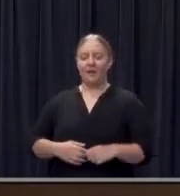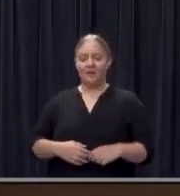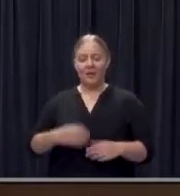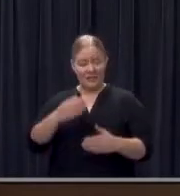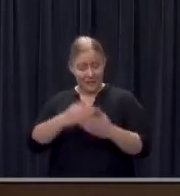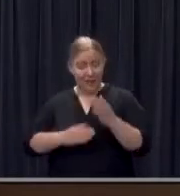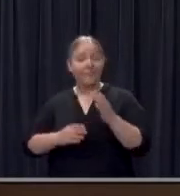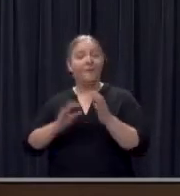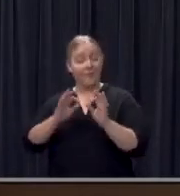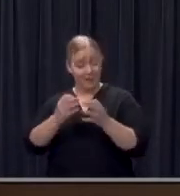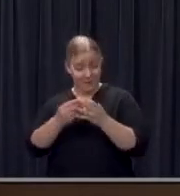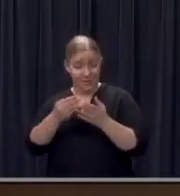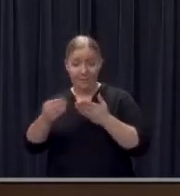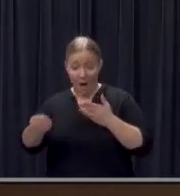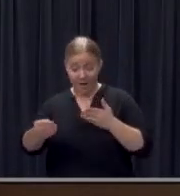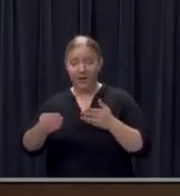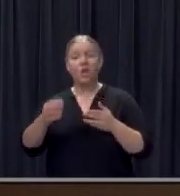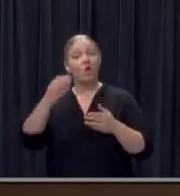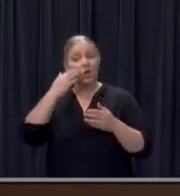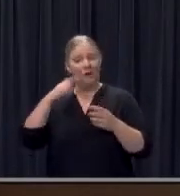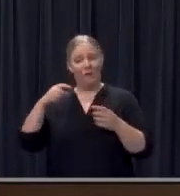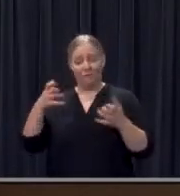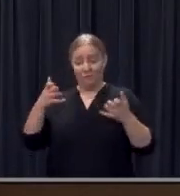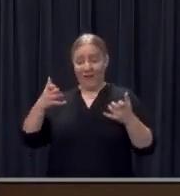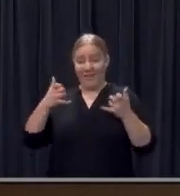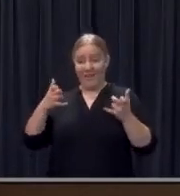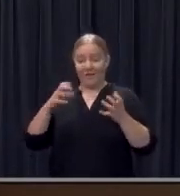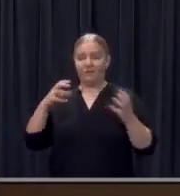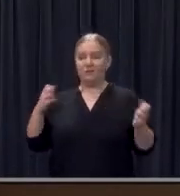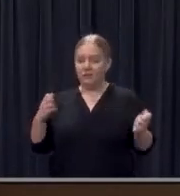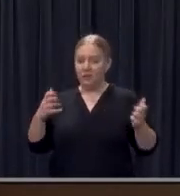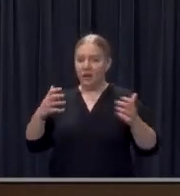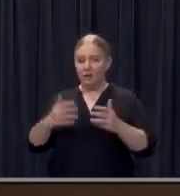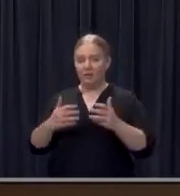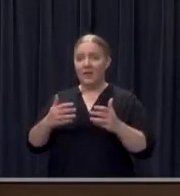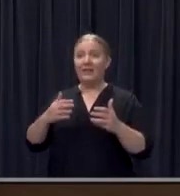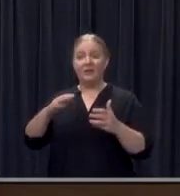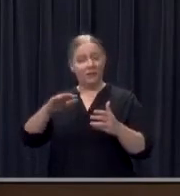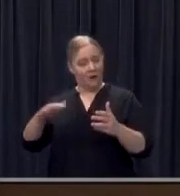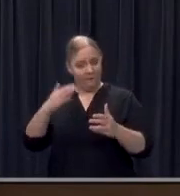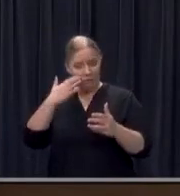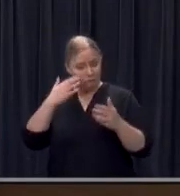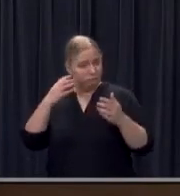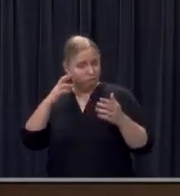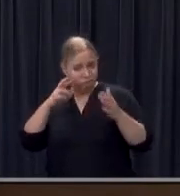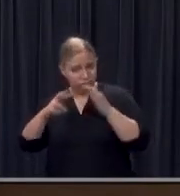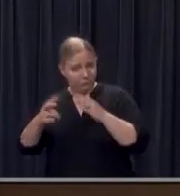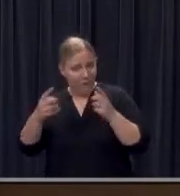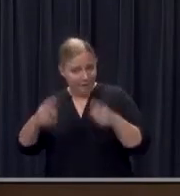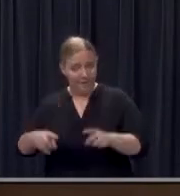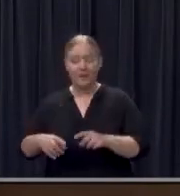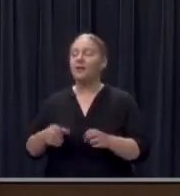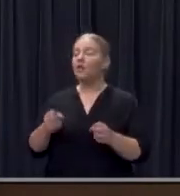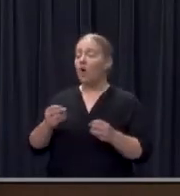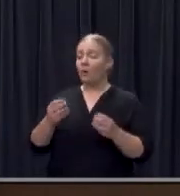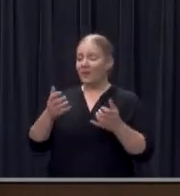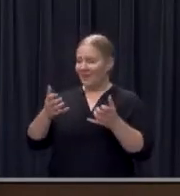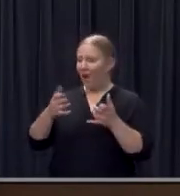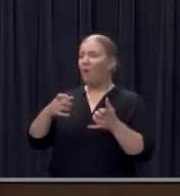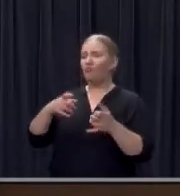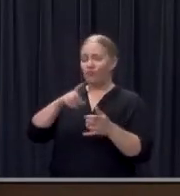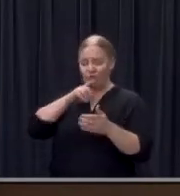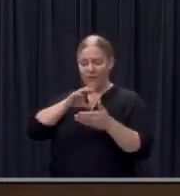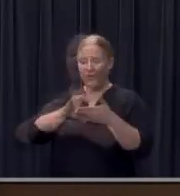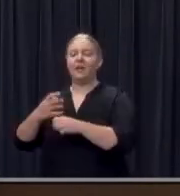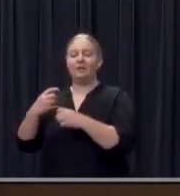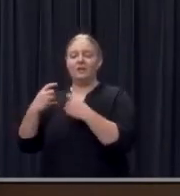in, because, you know, it is scary in this culture to, you never know, you know, what's going Right. to happen. This to me is just a